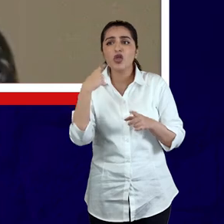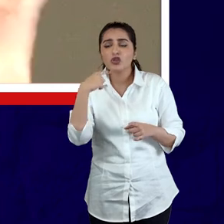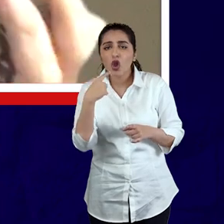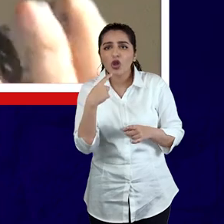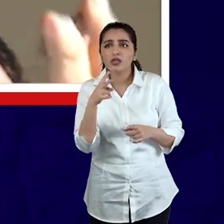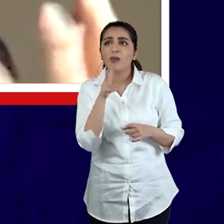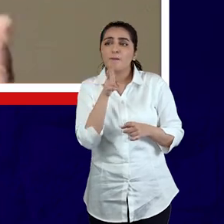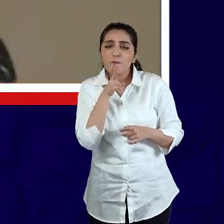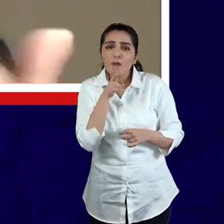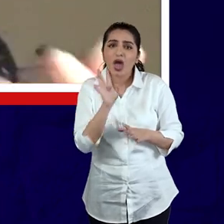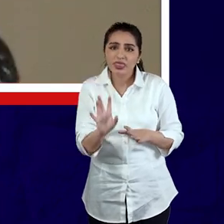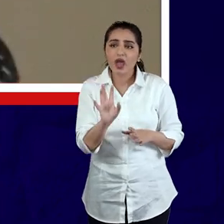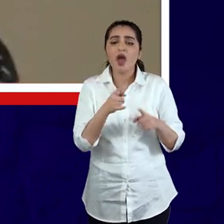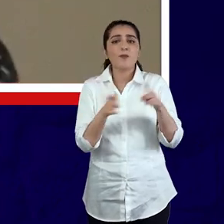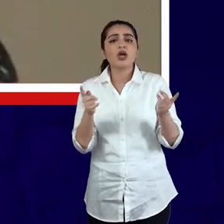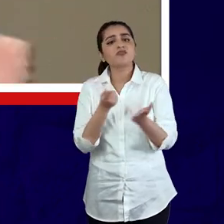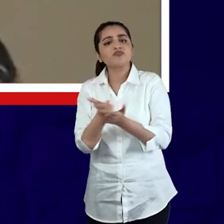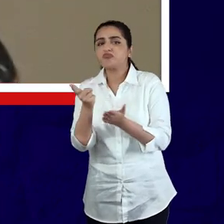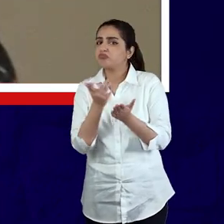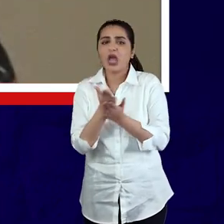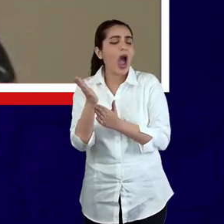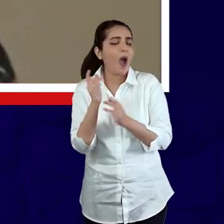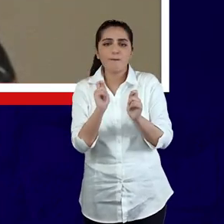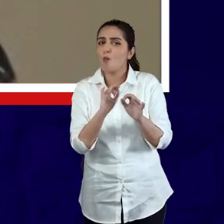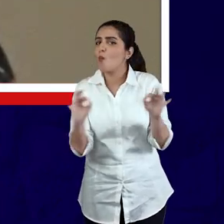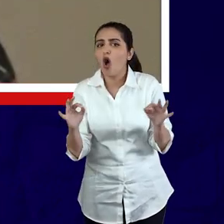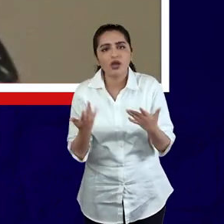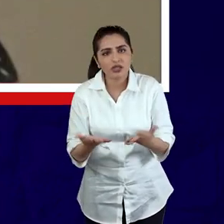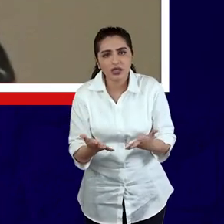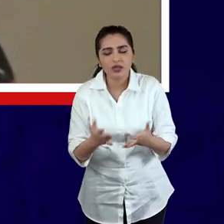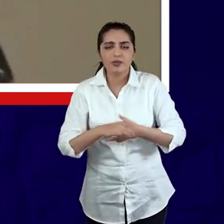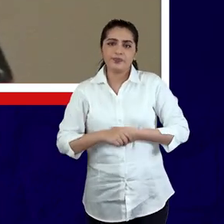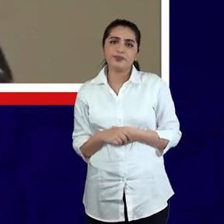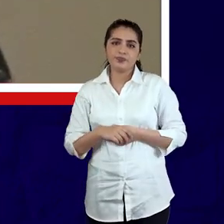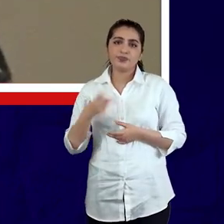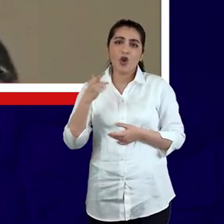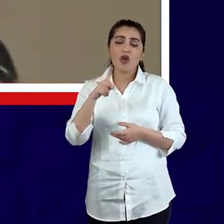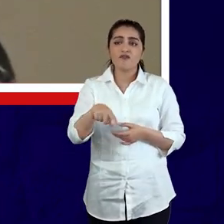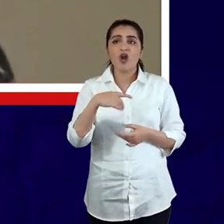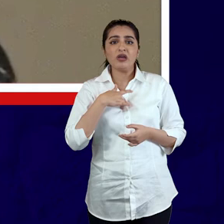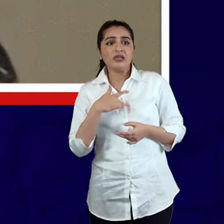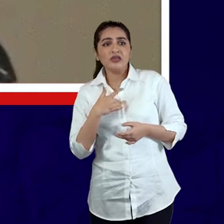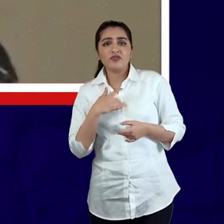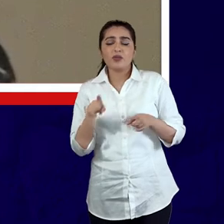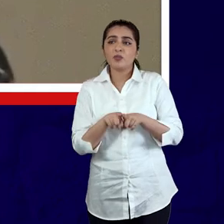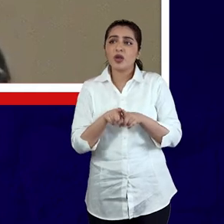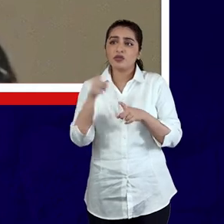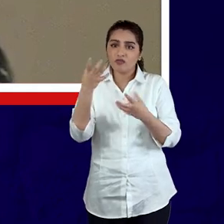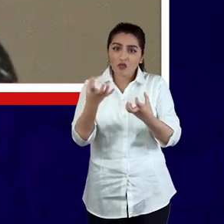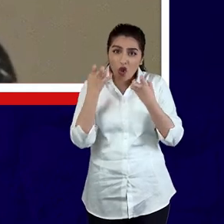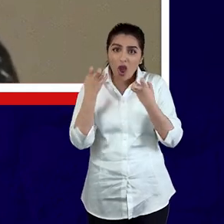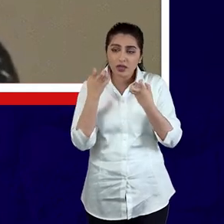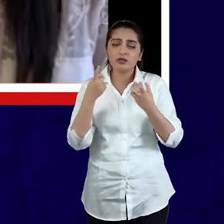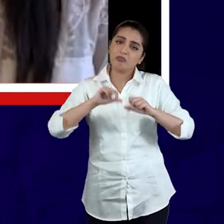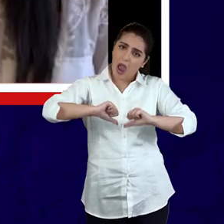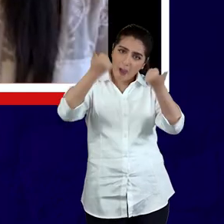just talks about, but never gets implemented. So I think if in the word and the spirit, if we want to do it, we can